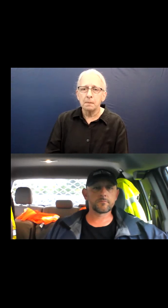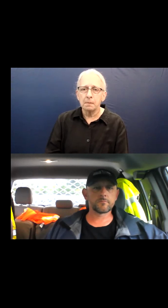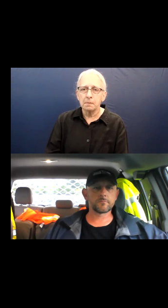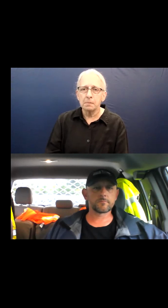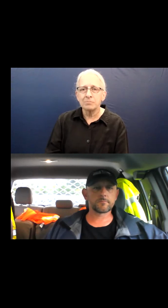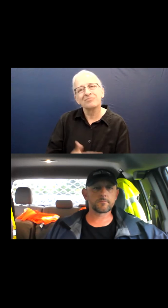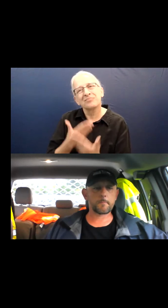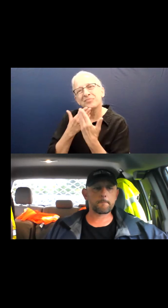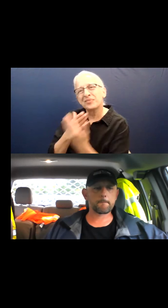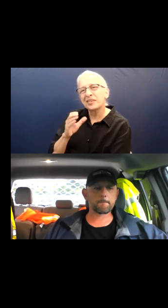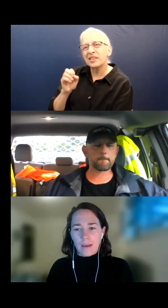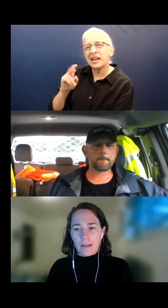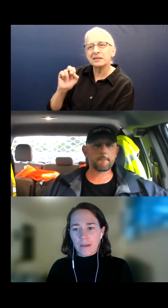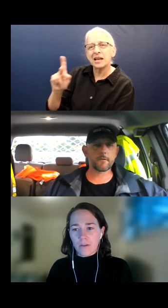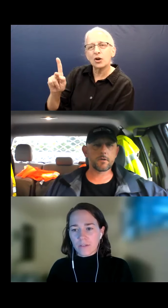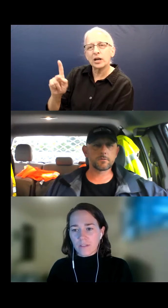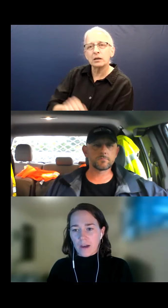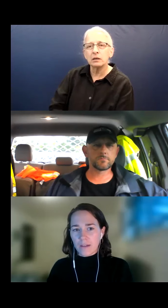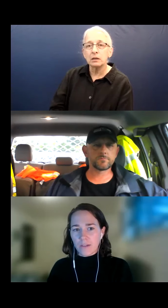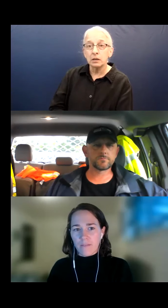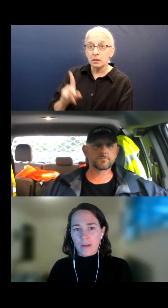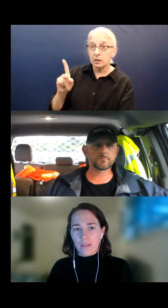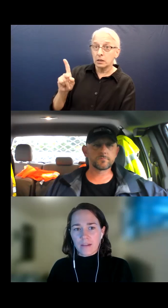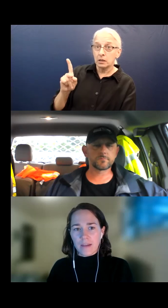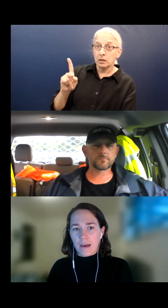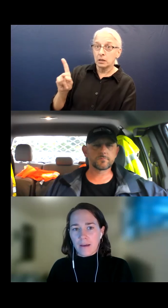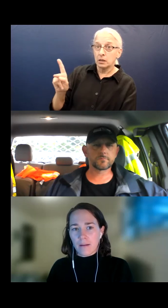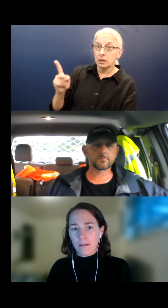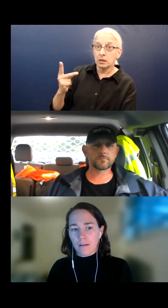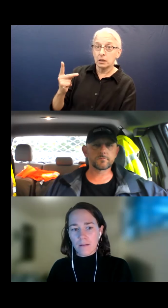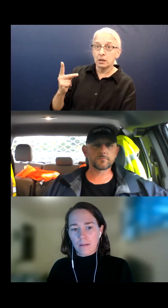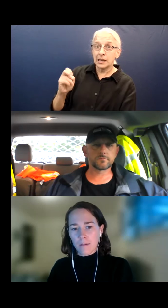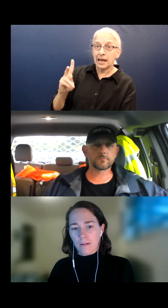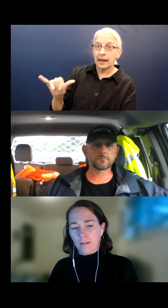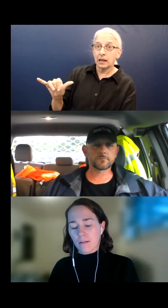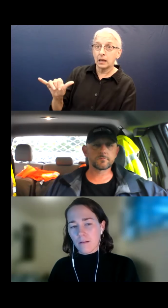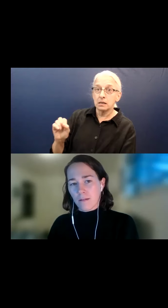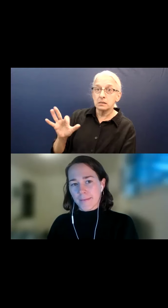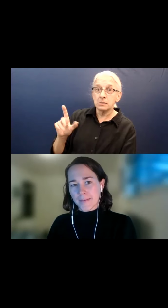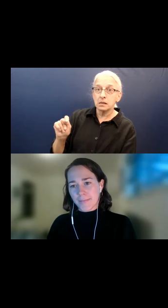Thanks, Eric. Kelly or Scott, do you have anything to add?